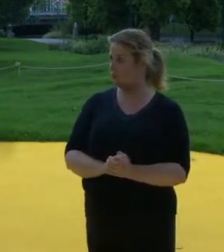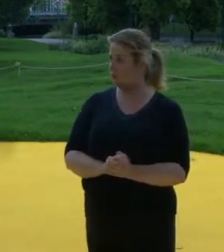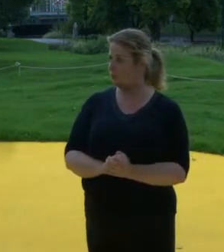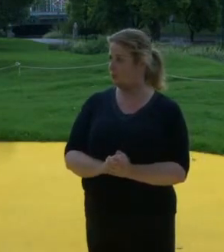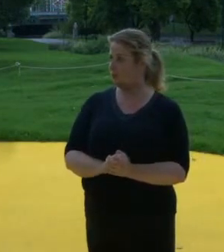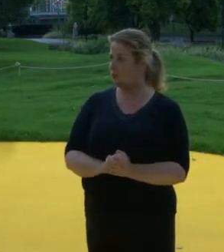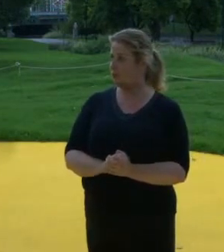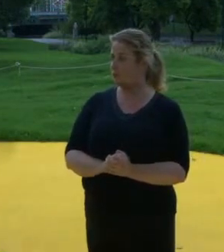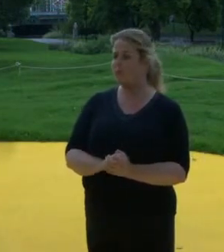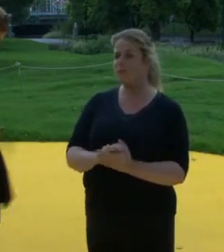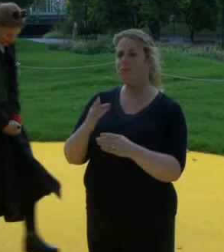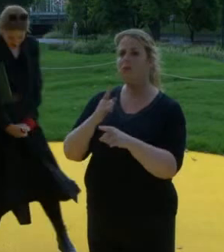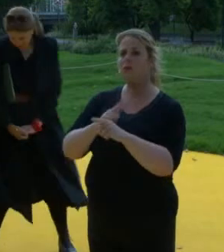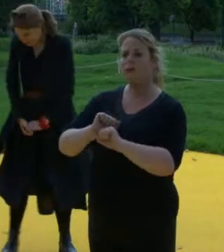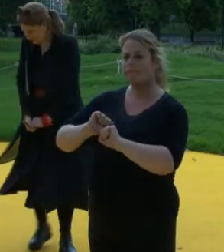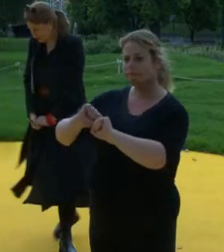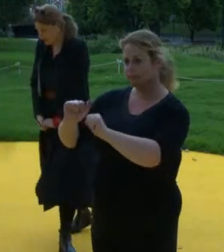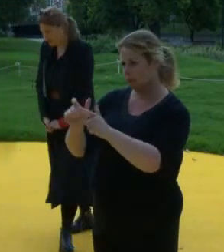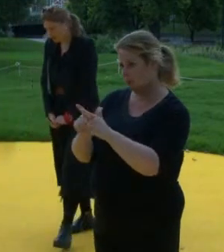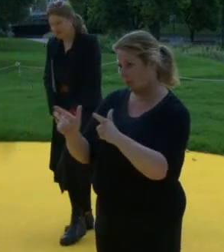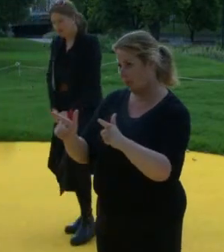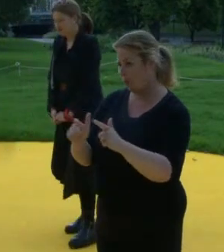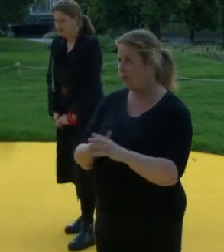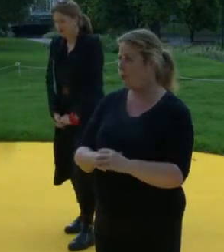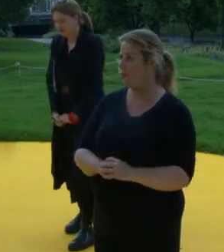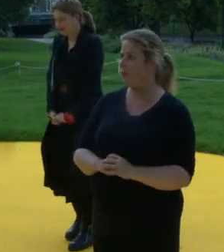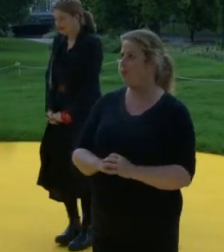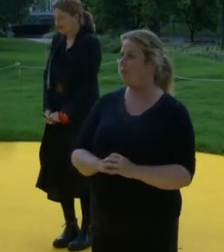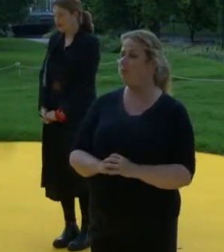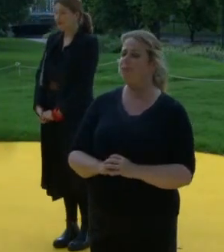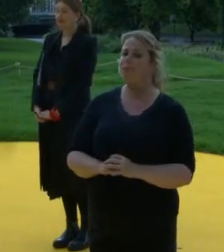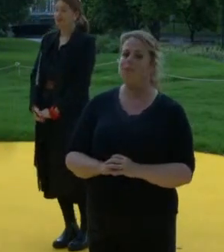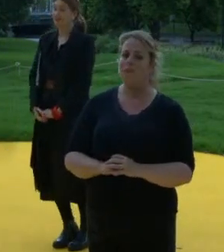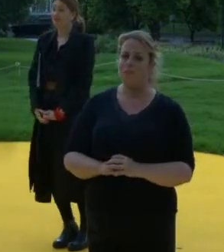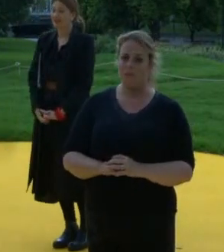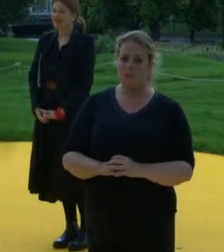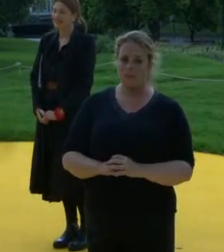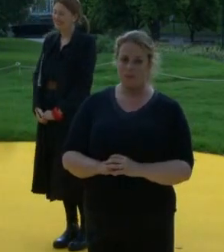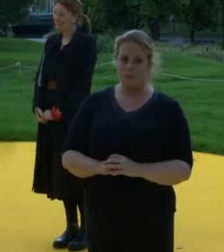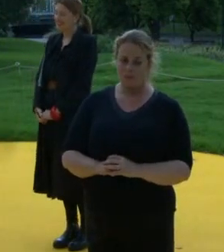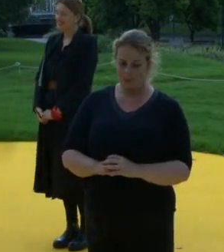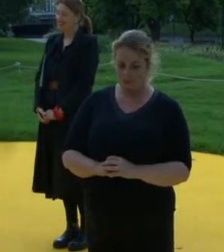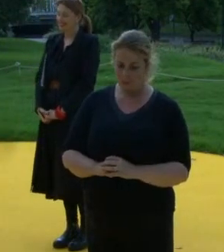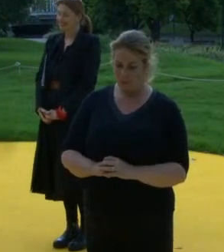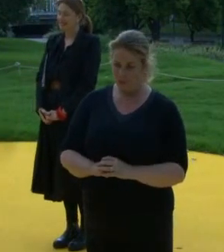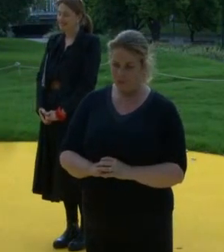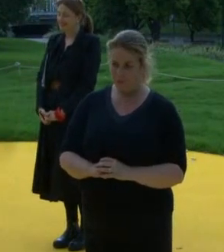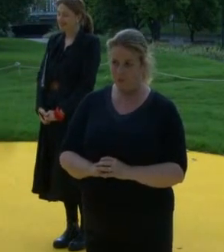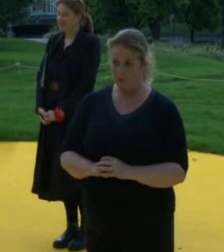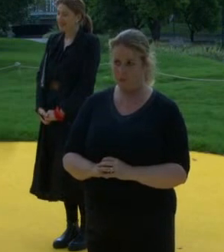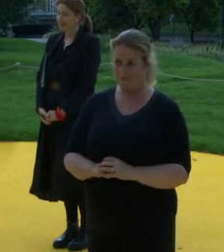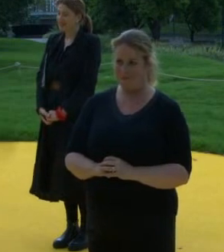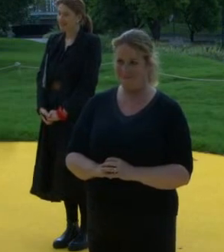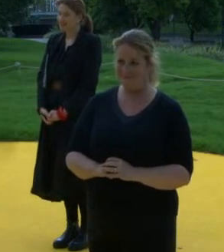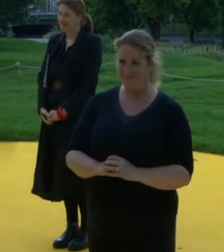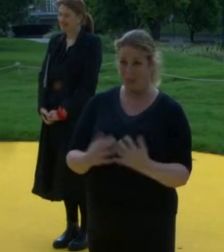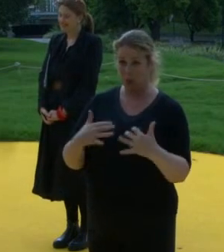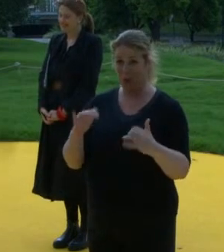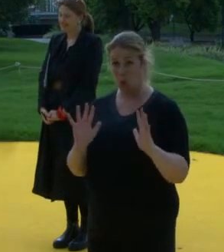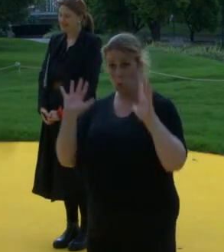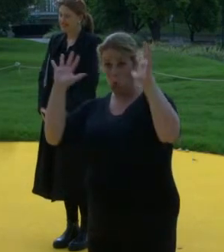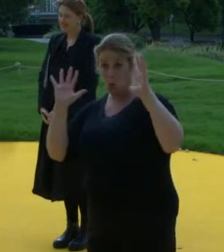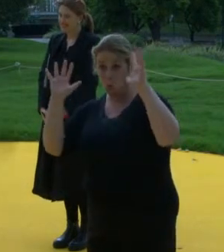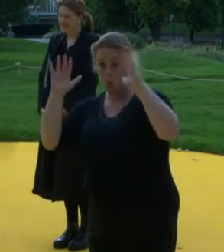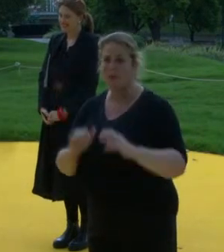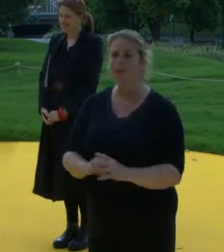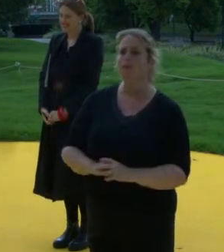Woman Jindi Nekdal Makda Ronnie Goree. I'm a proud Gunai Kurnow woman. My pronouns are she and her. Thank you,